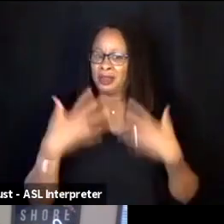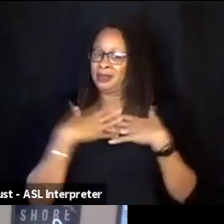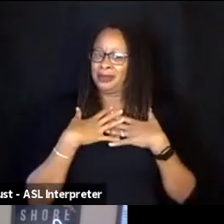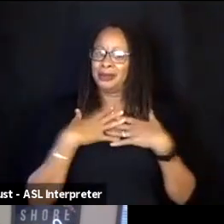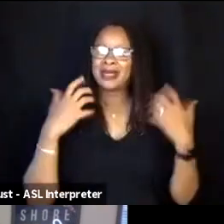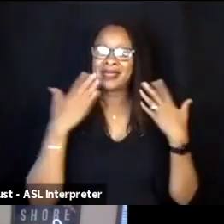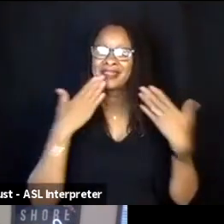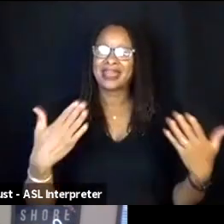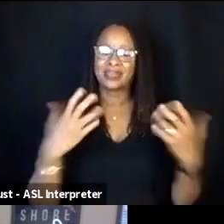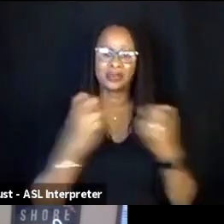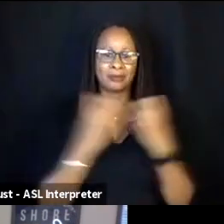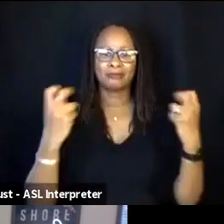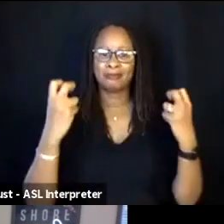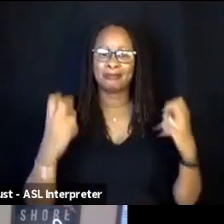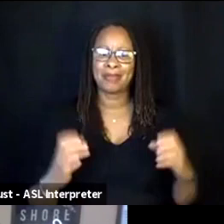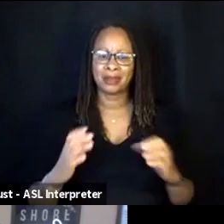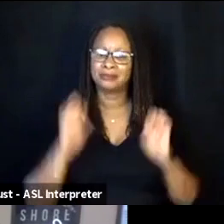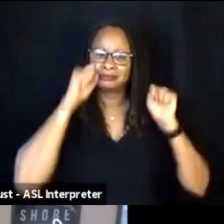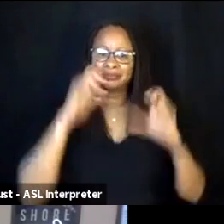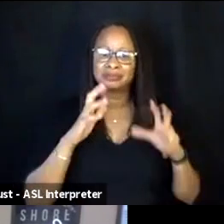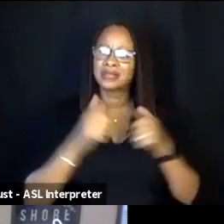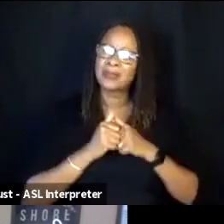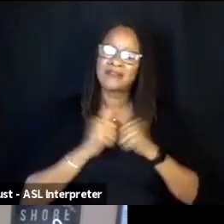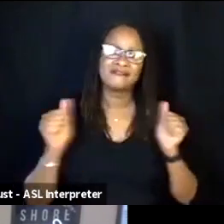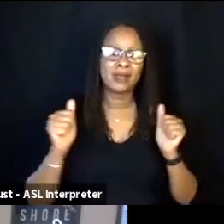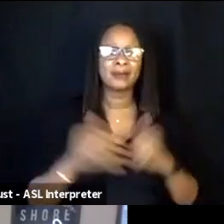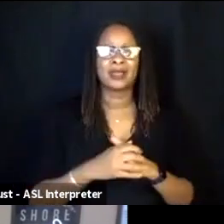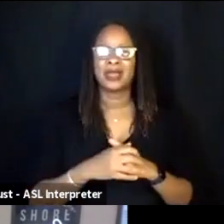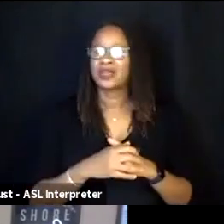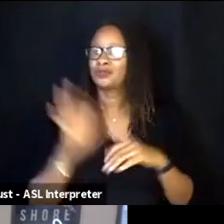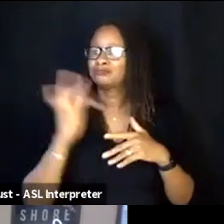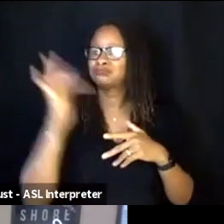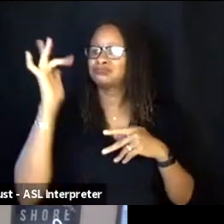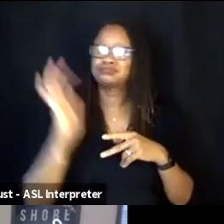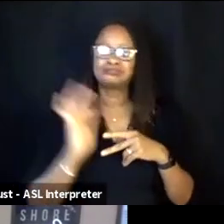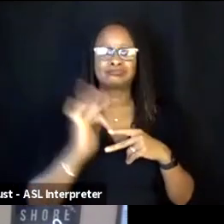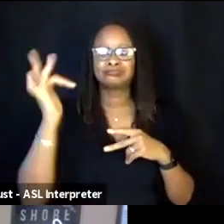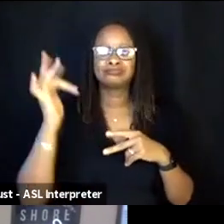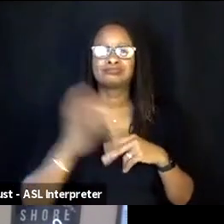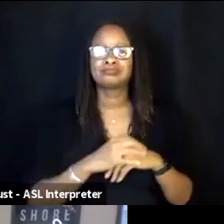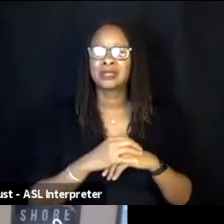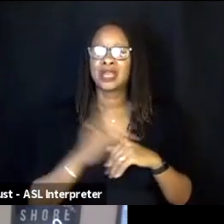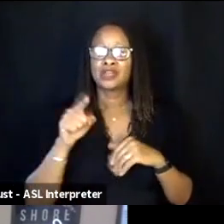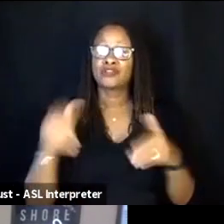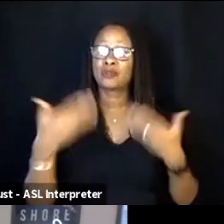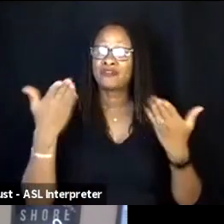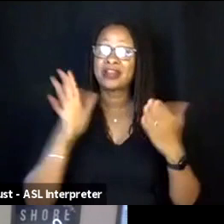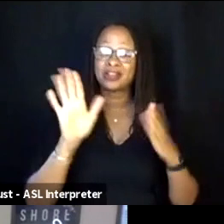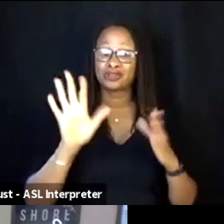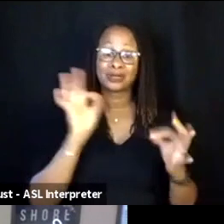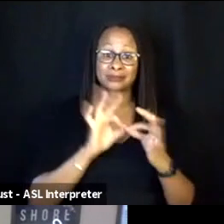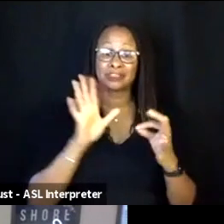exceptional panel. You've been vulnerable, you've illuminated things, you've provided your expertise,